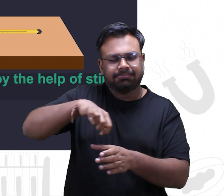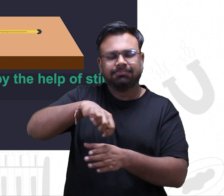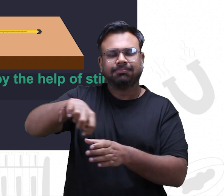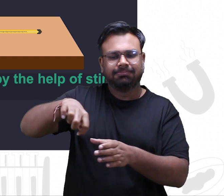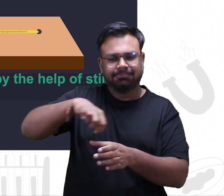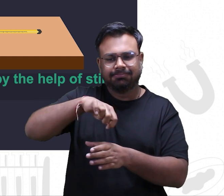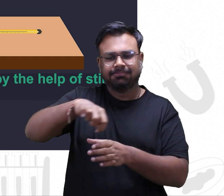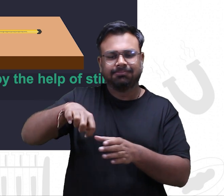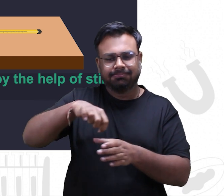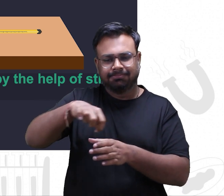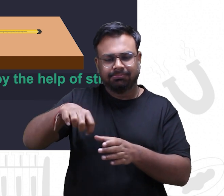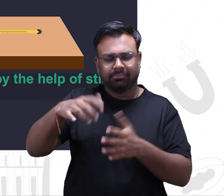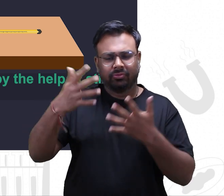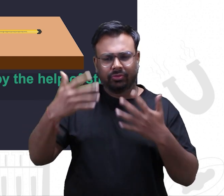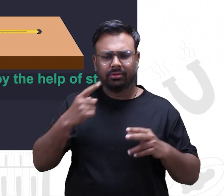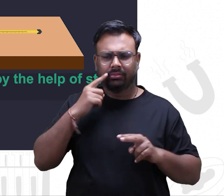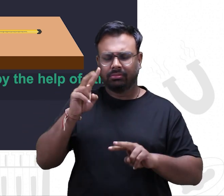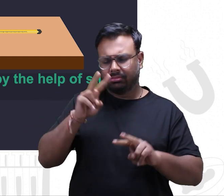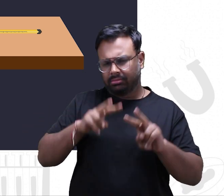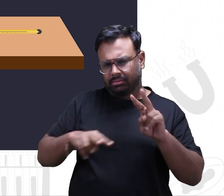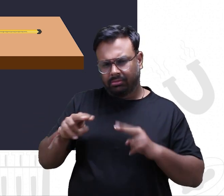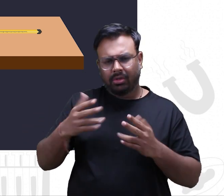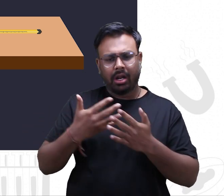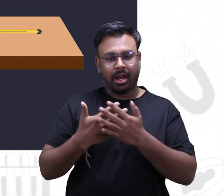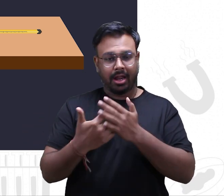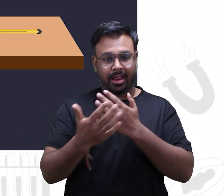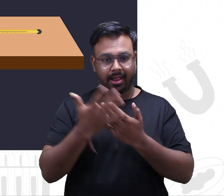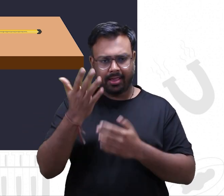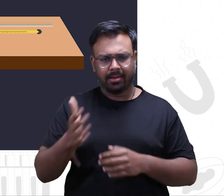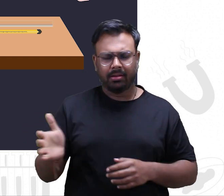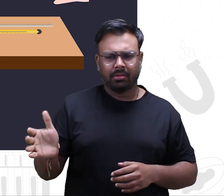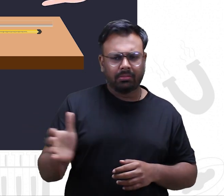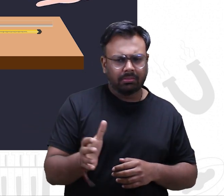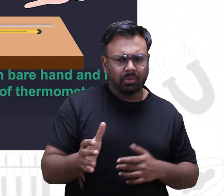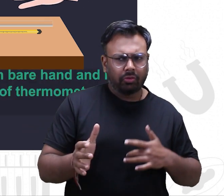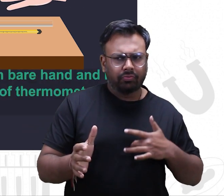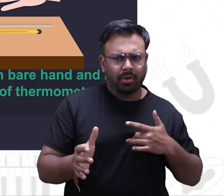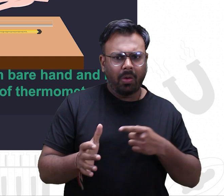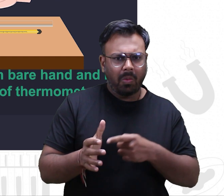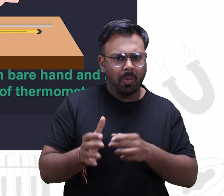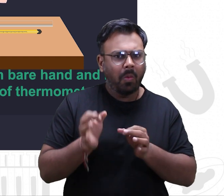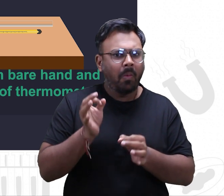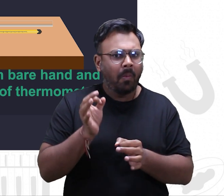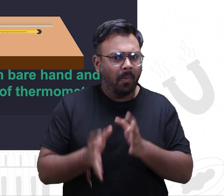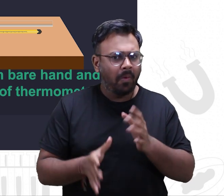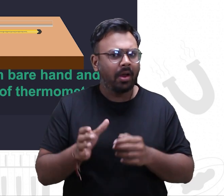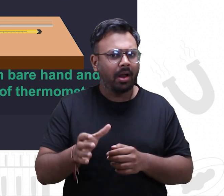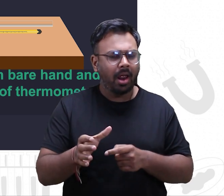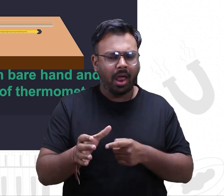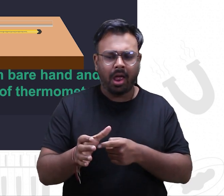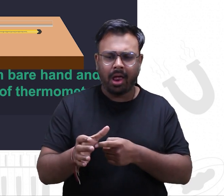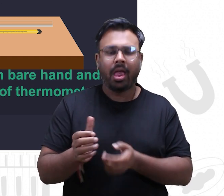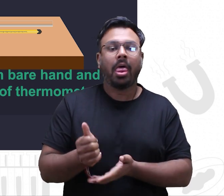the help of stirrer to mix acid and water. Now, for the observations, to check the temperature of that